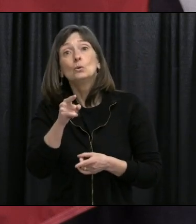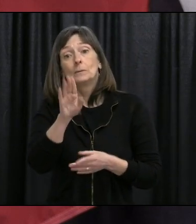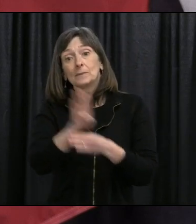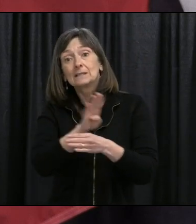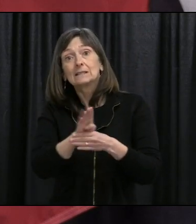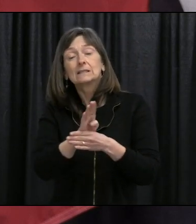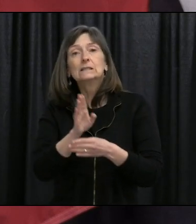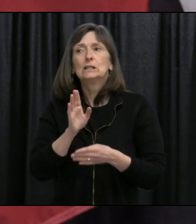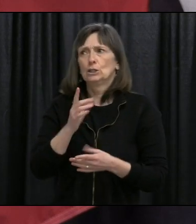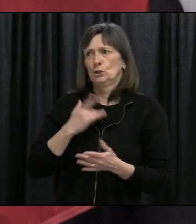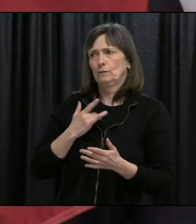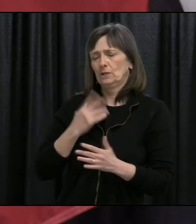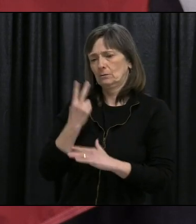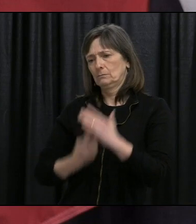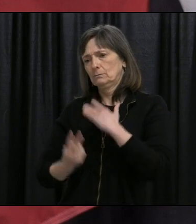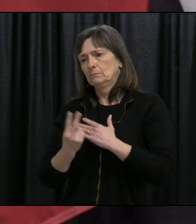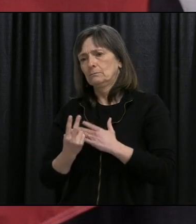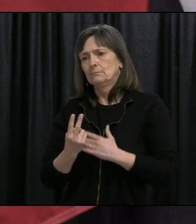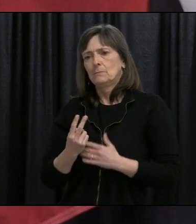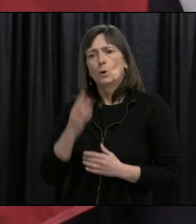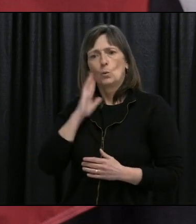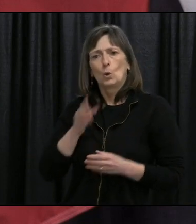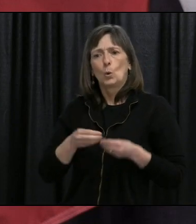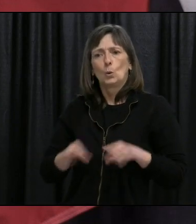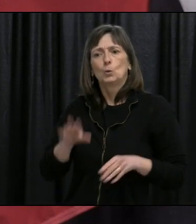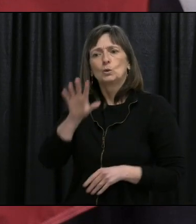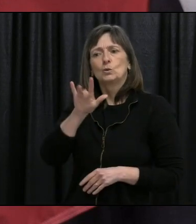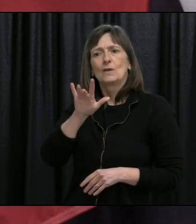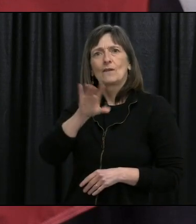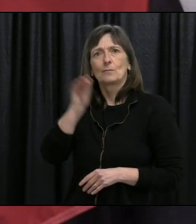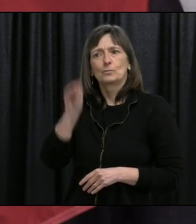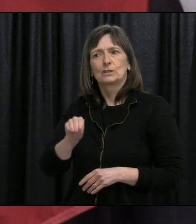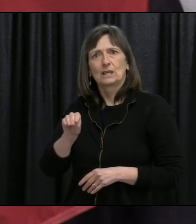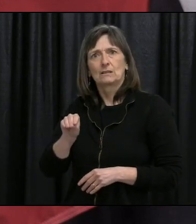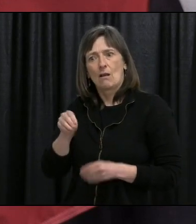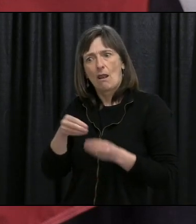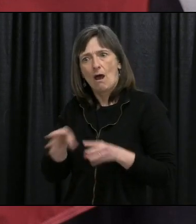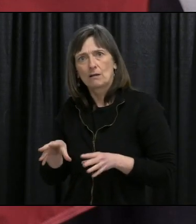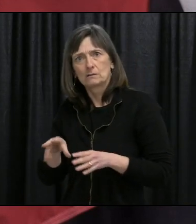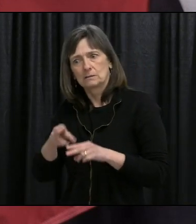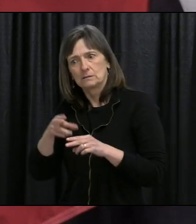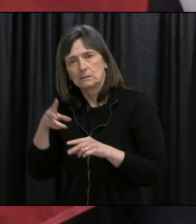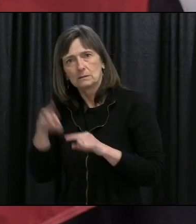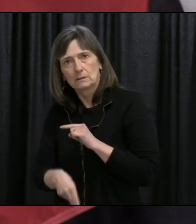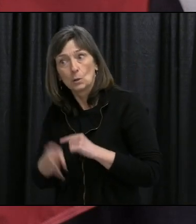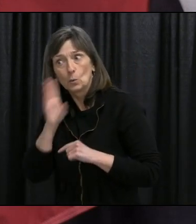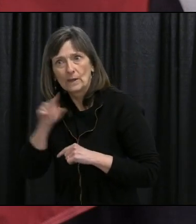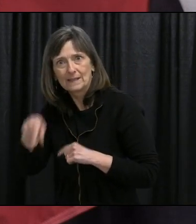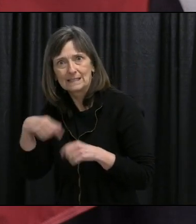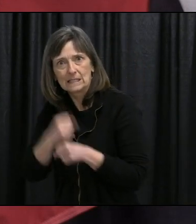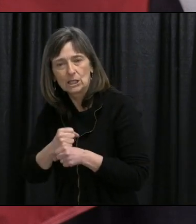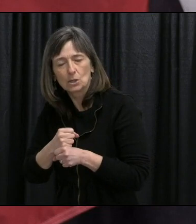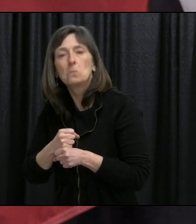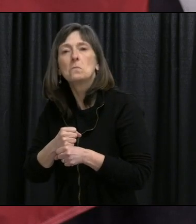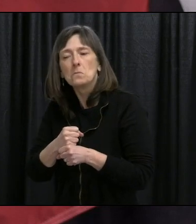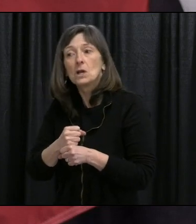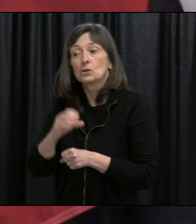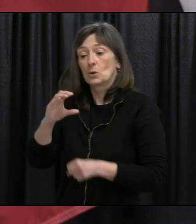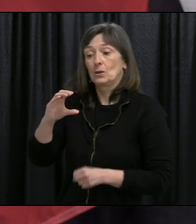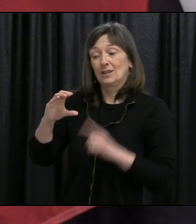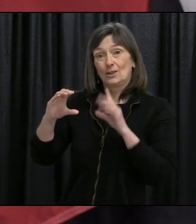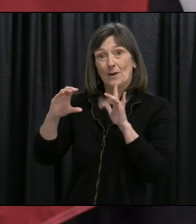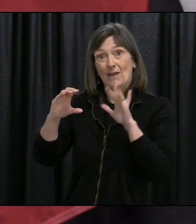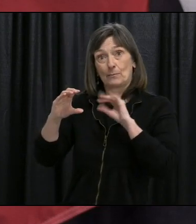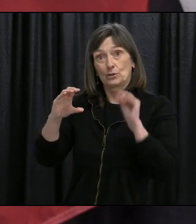cover 75% of your losses up to $10,000. So secondly, that was announced this morning for those who